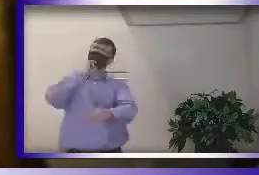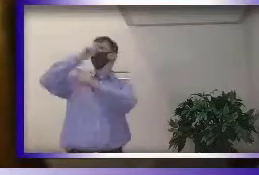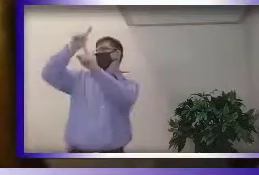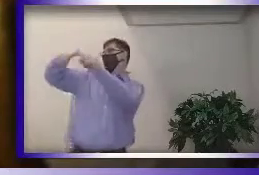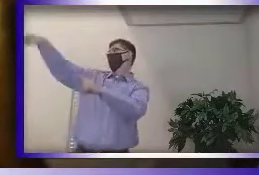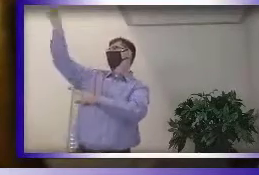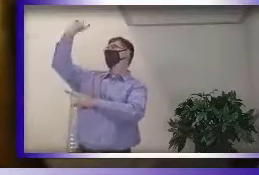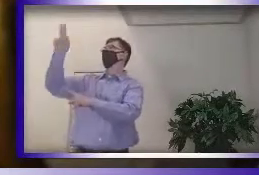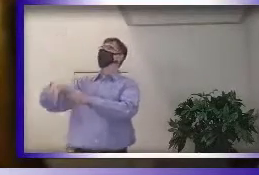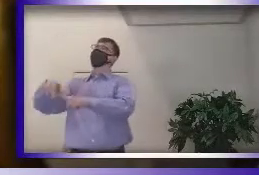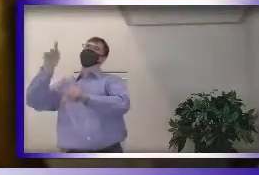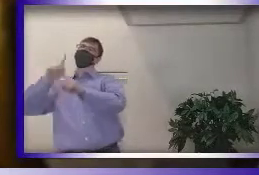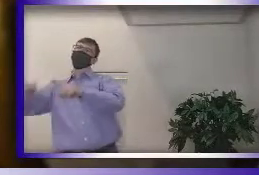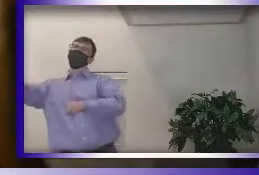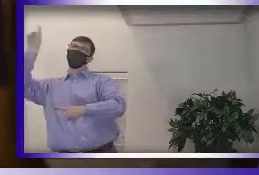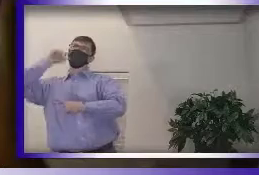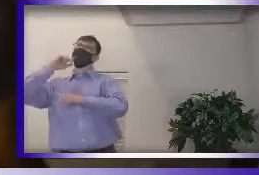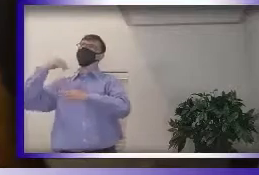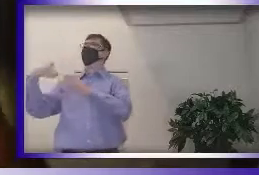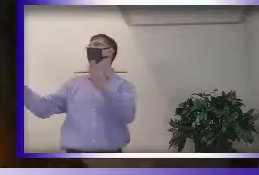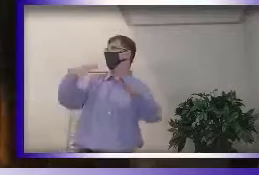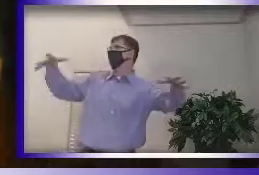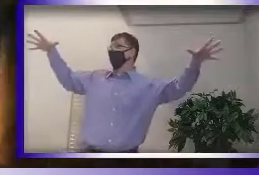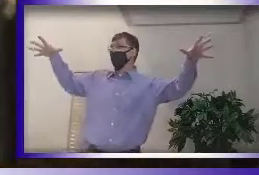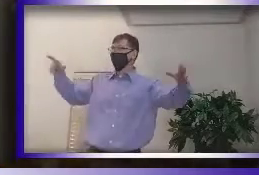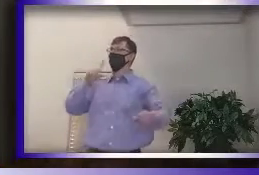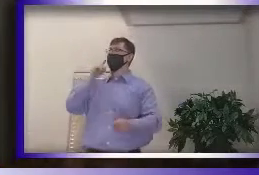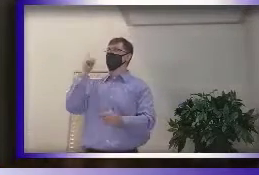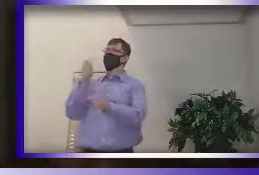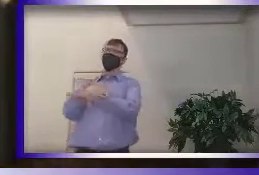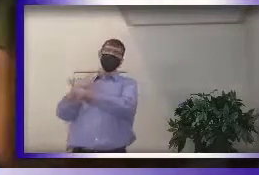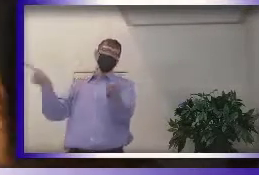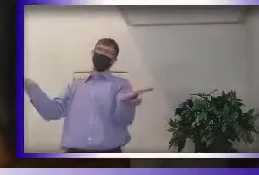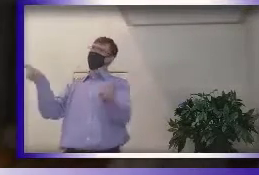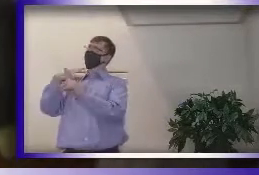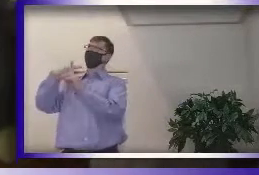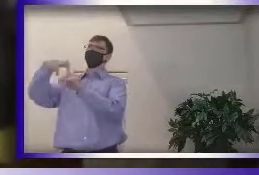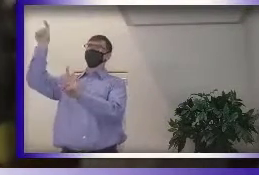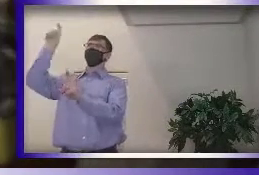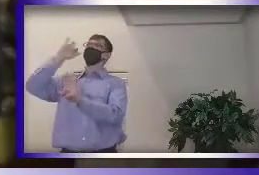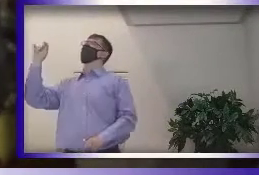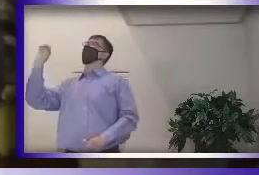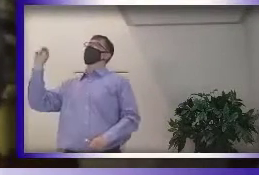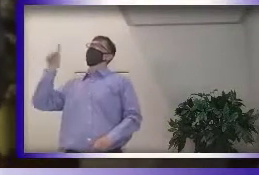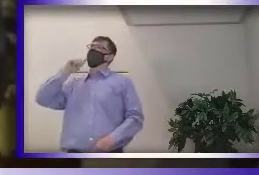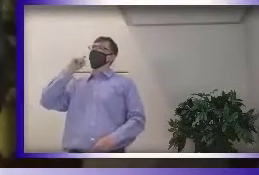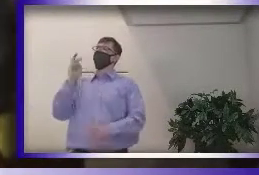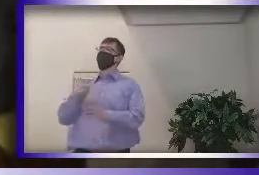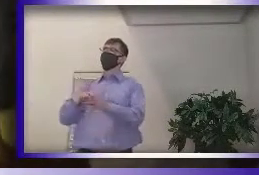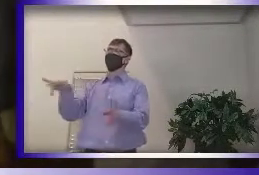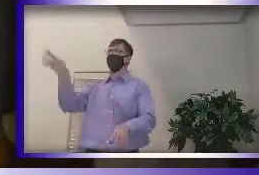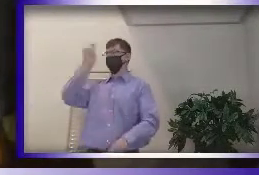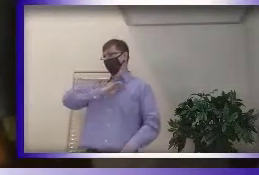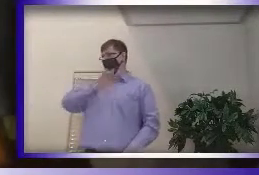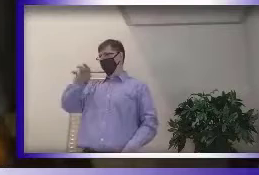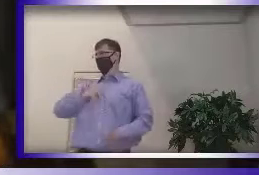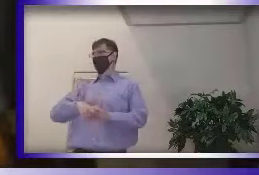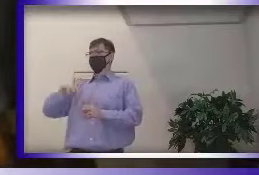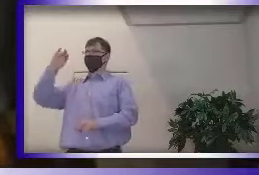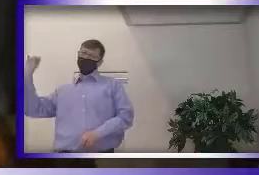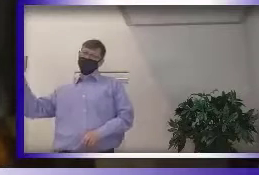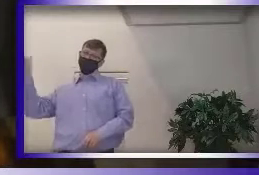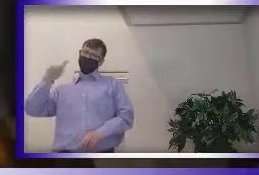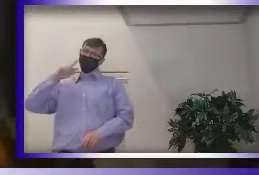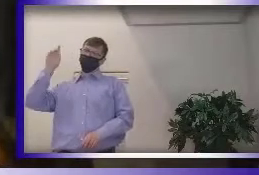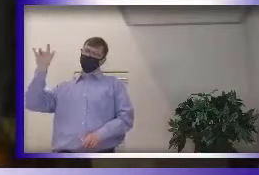Dr. Kathy Hearn. And after a while, I got to the point where if somebody called me Kathy, I would just correct them and say,